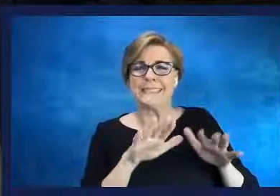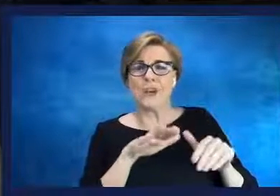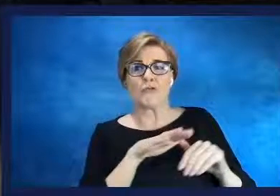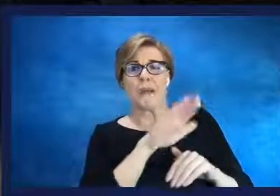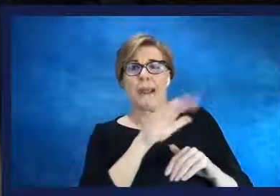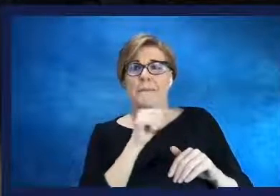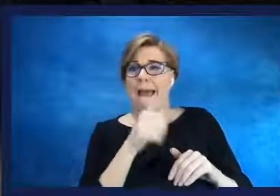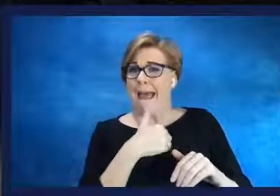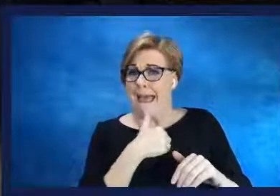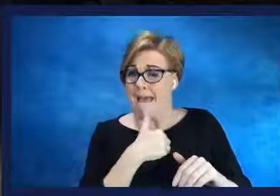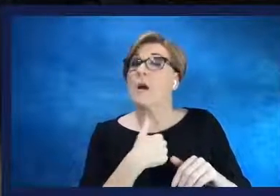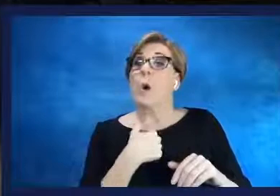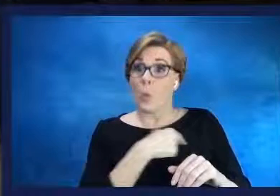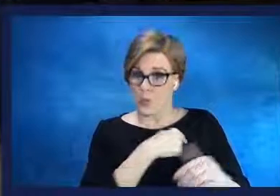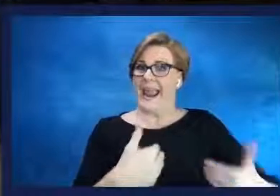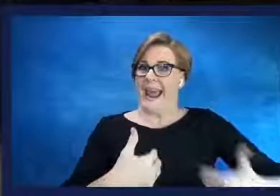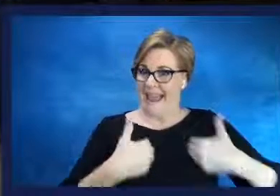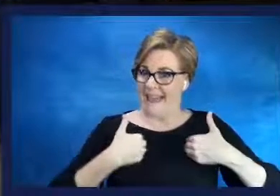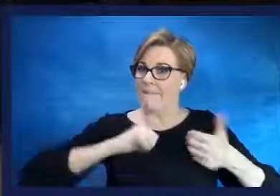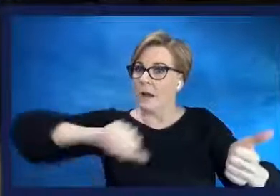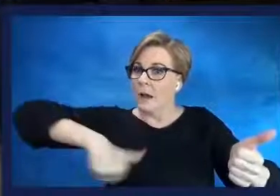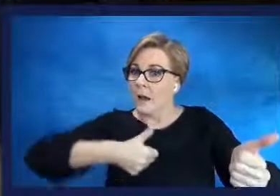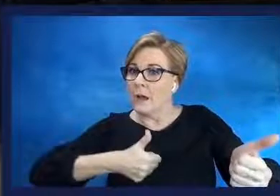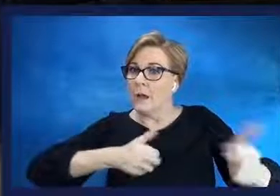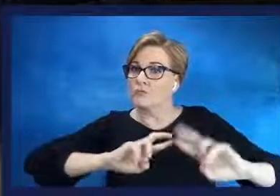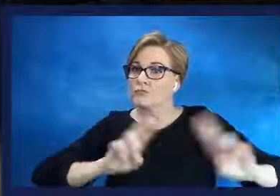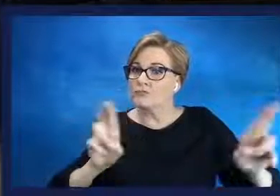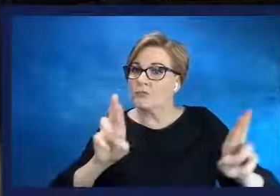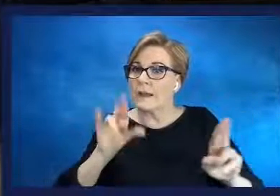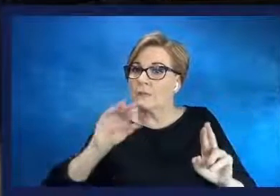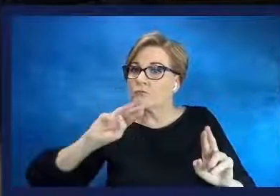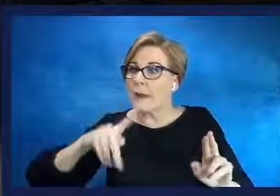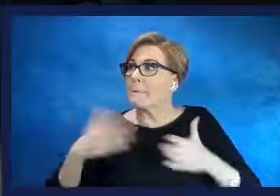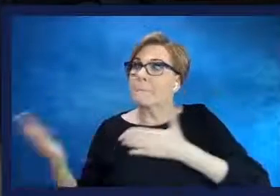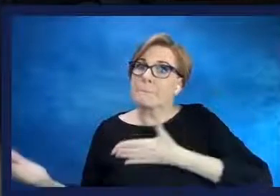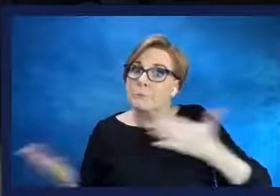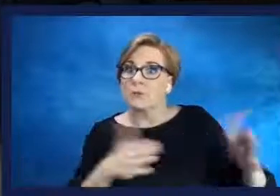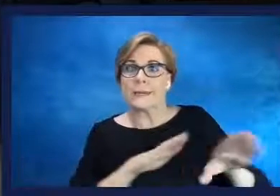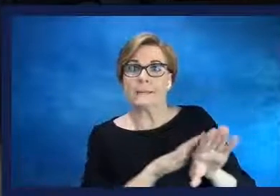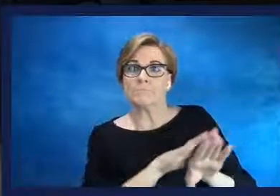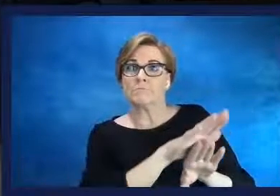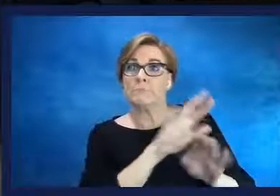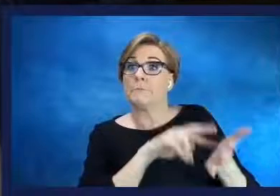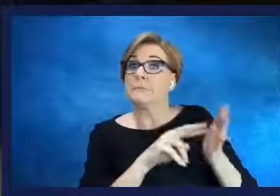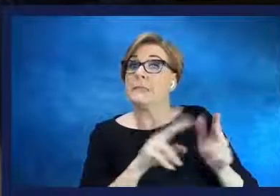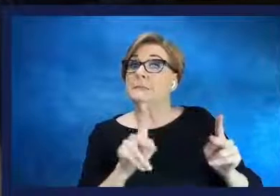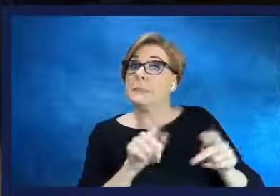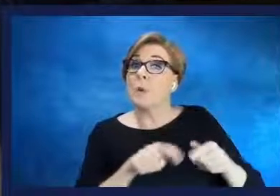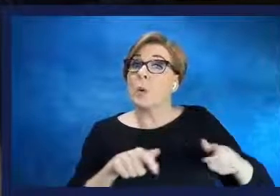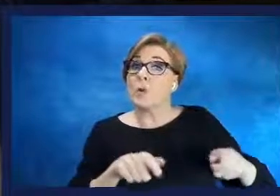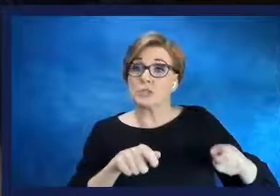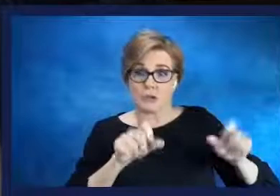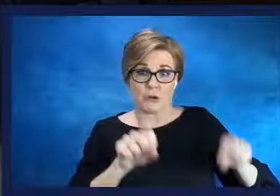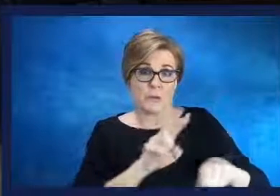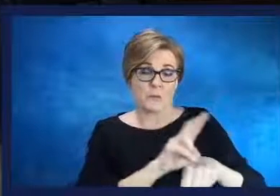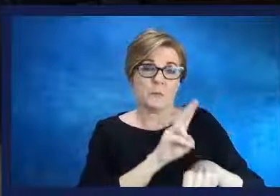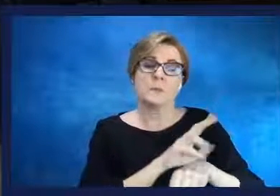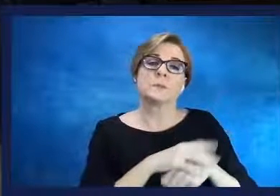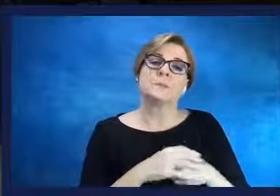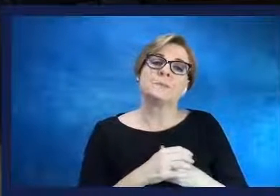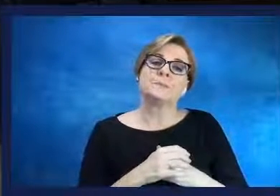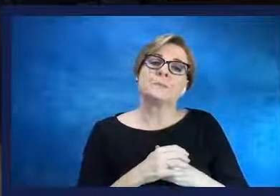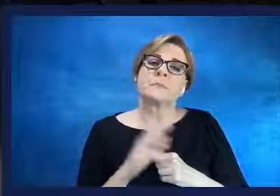our warehouse for those specific situations so we can make it wheelchair accessible. I think we only have time for a couple